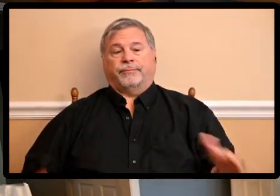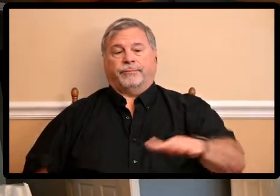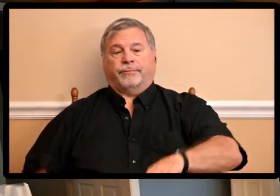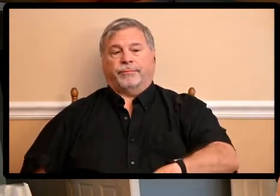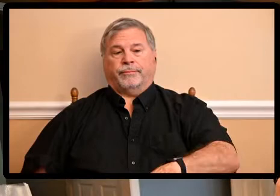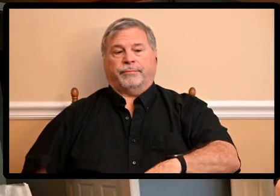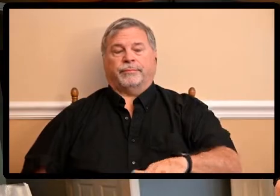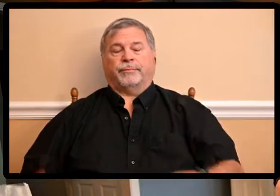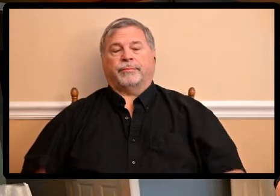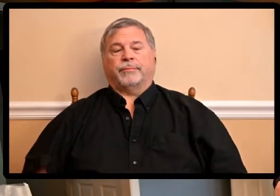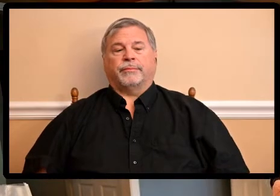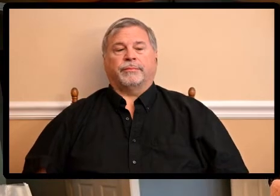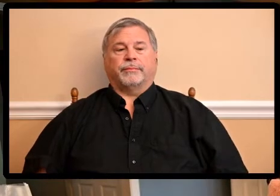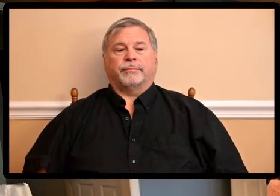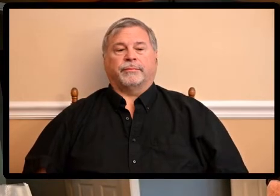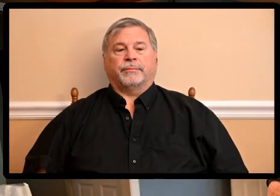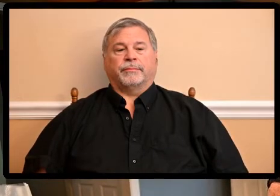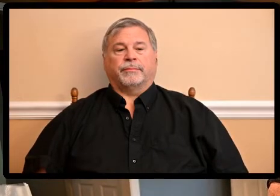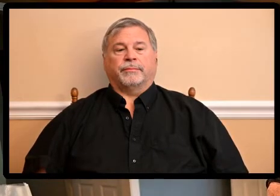Fold this over on the end.